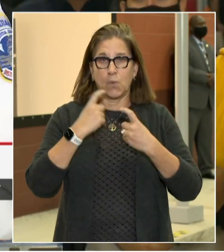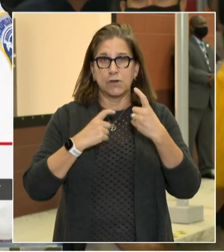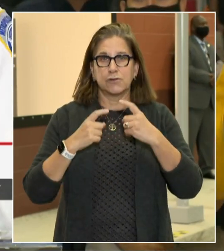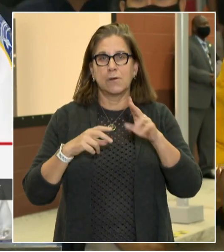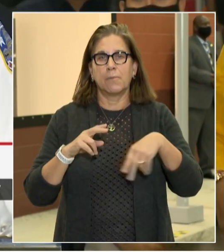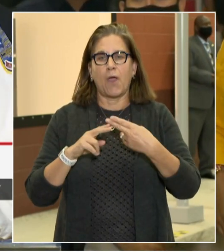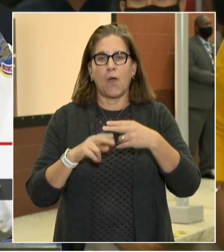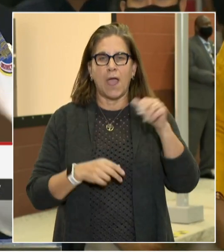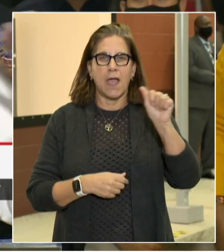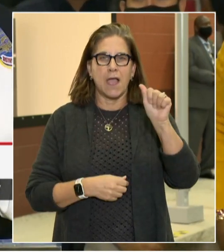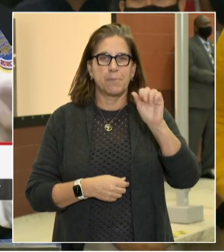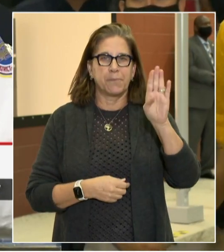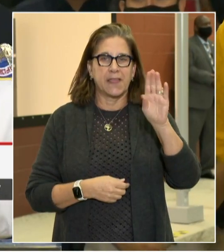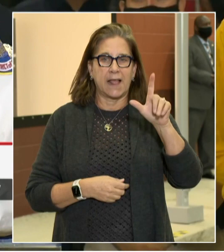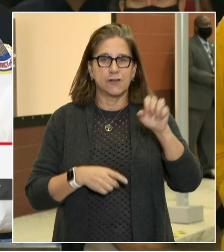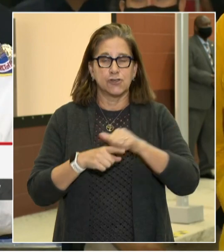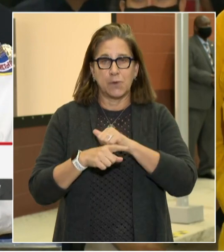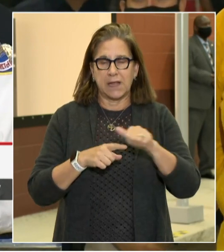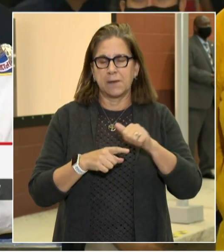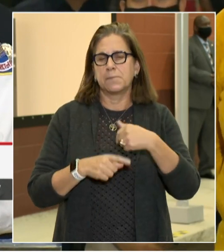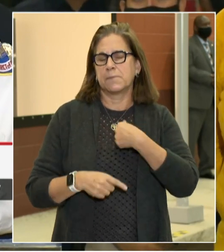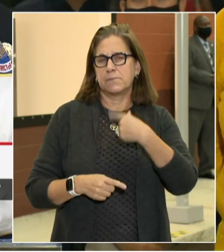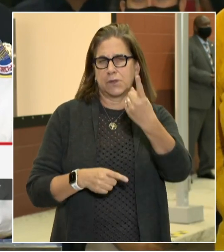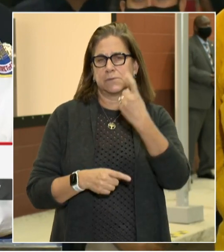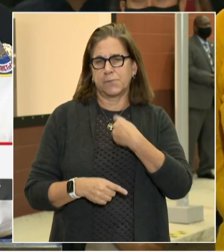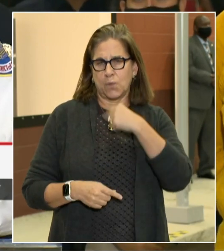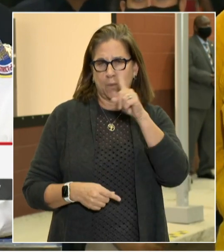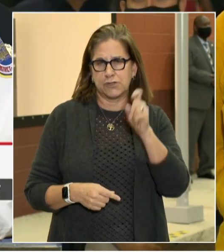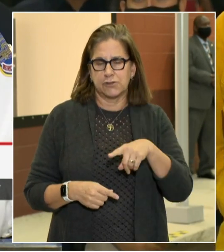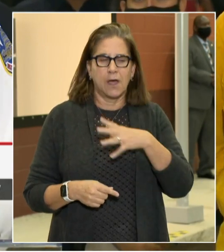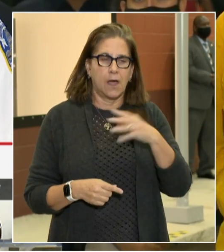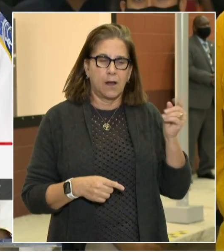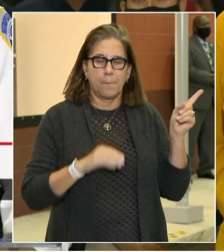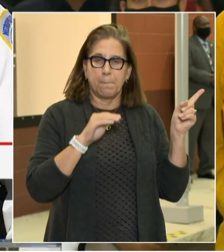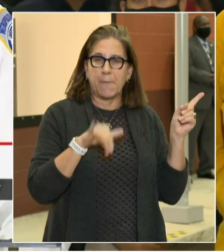questions before a demonstration that we'd like to show you all.